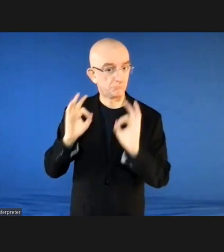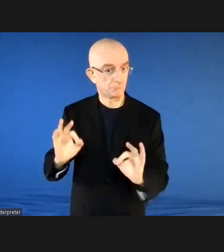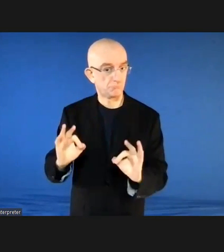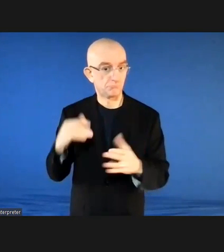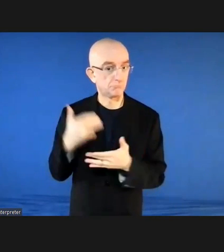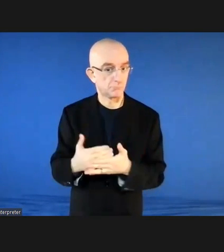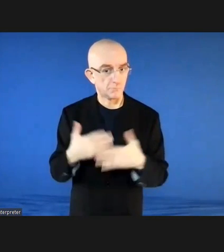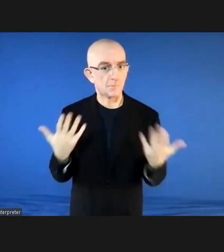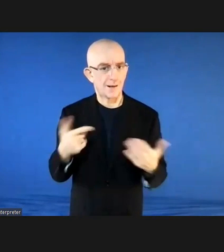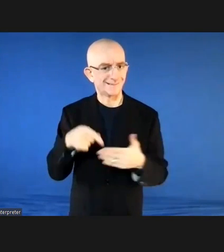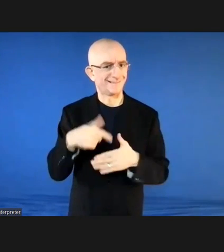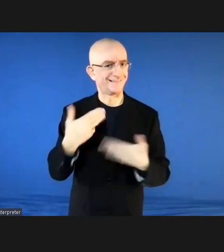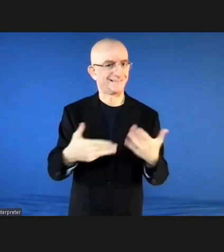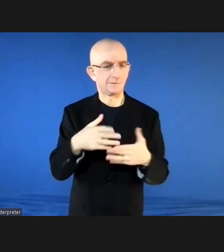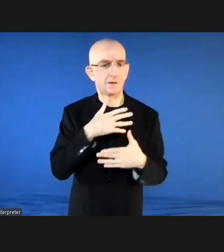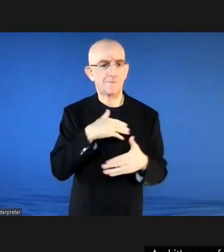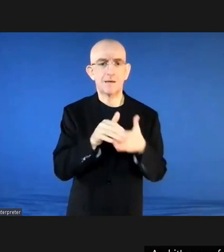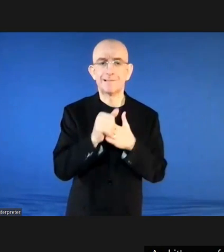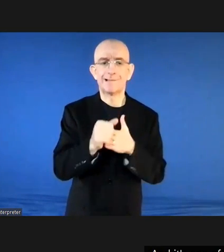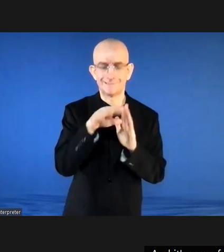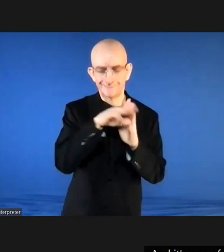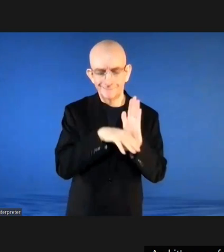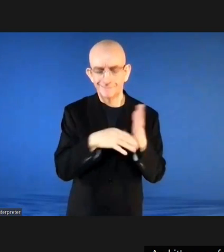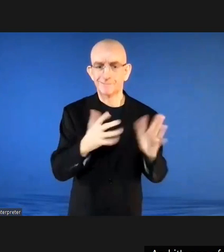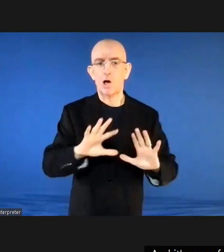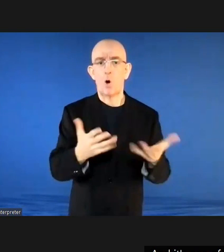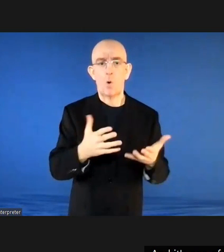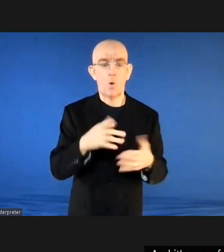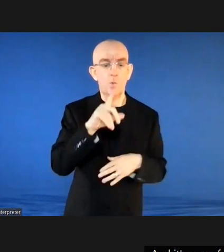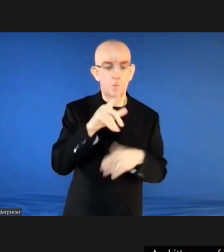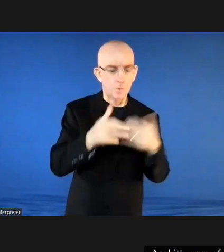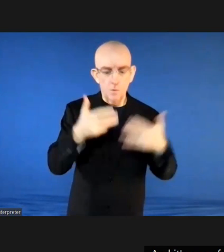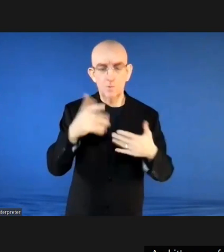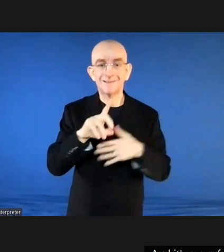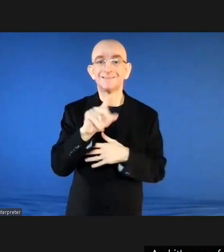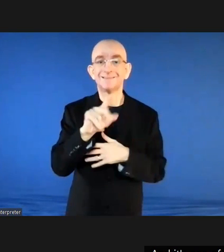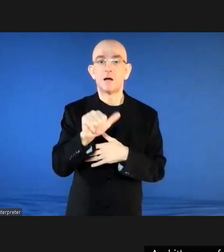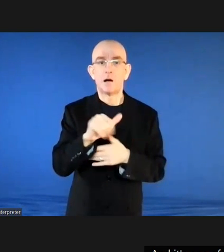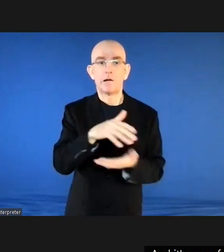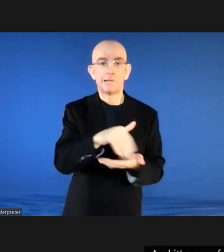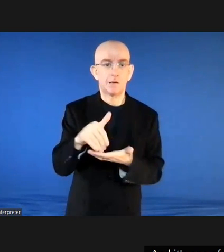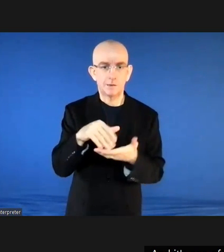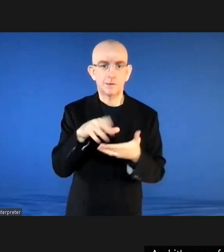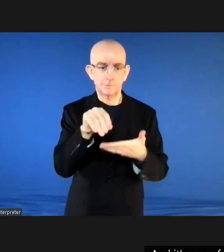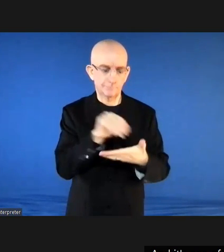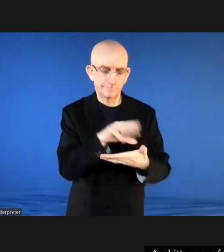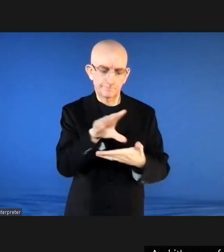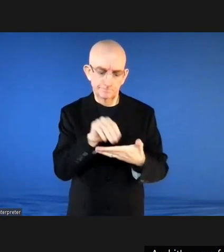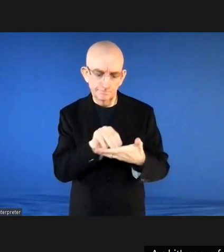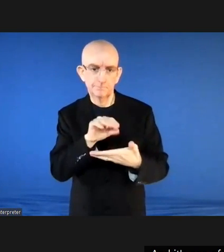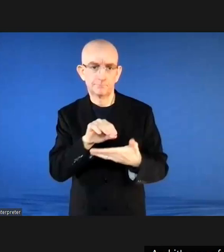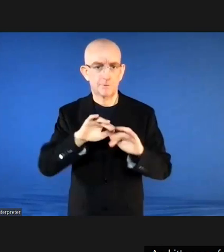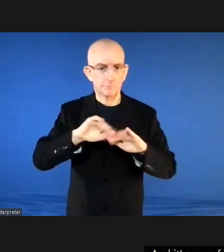effective classroom support. And this year it has produced a paper on the experiences of disabled children